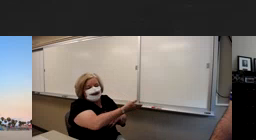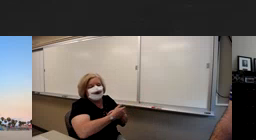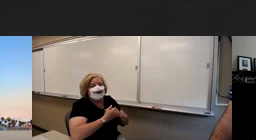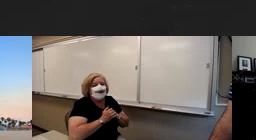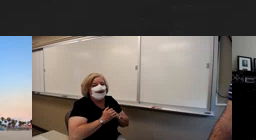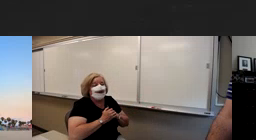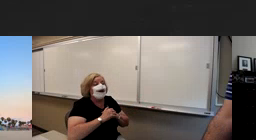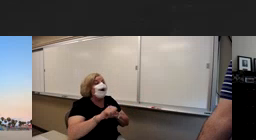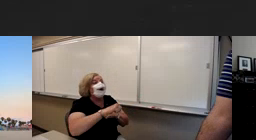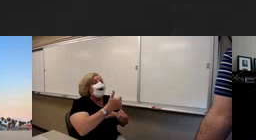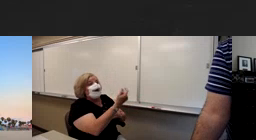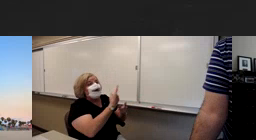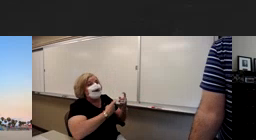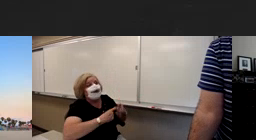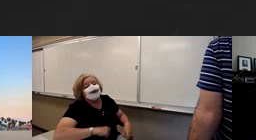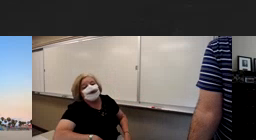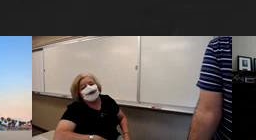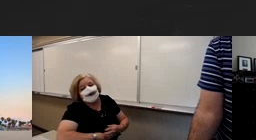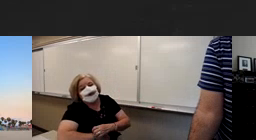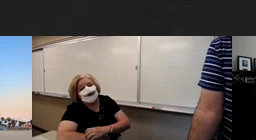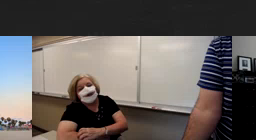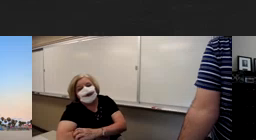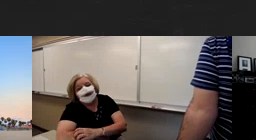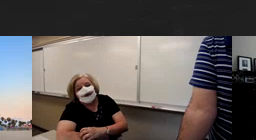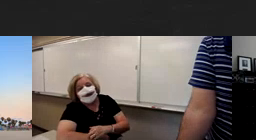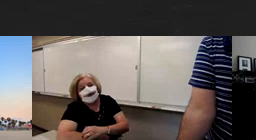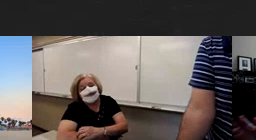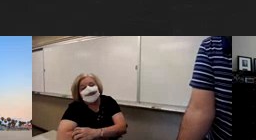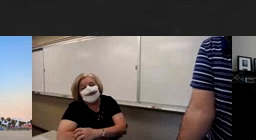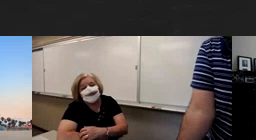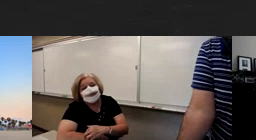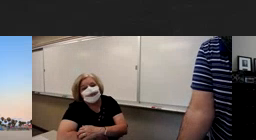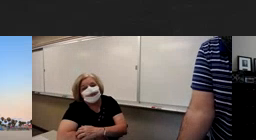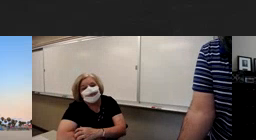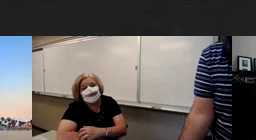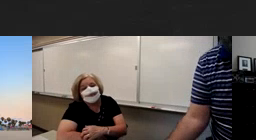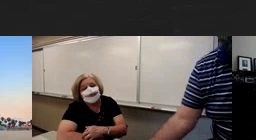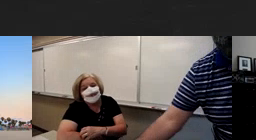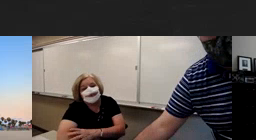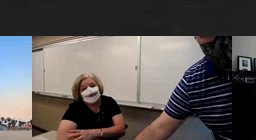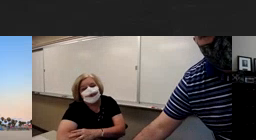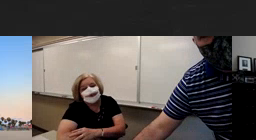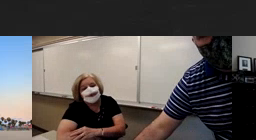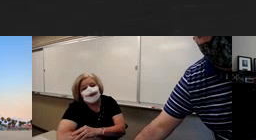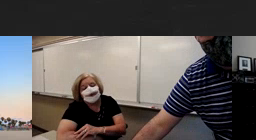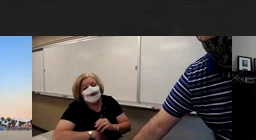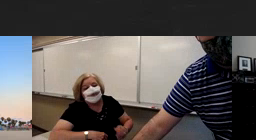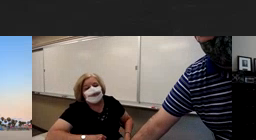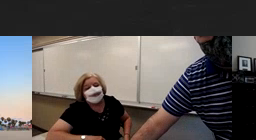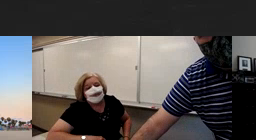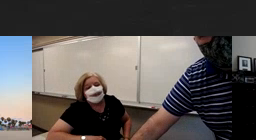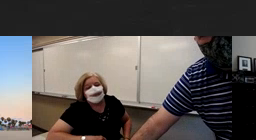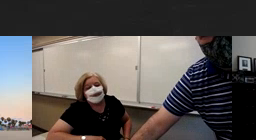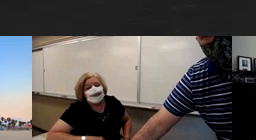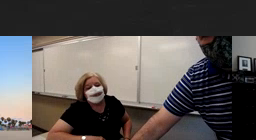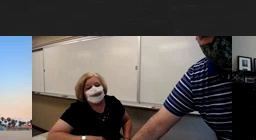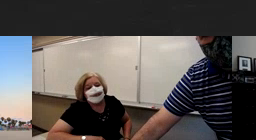any other questions? I have a question. This is Gary. When I click on team